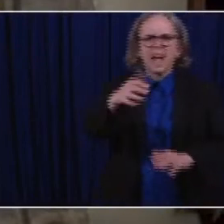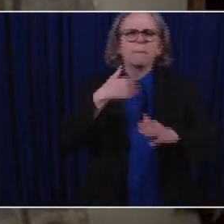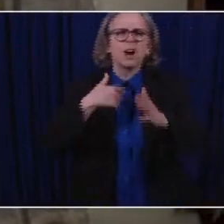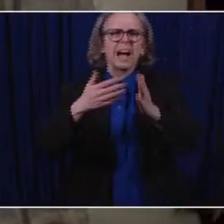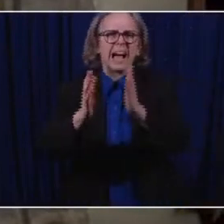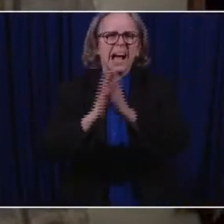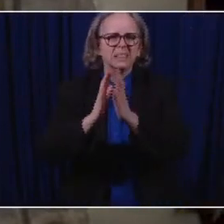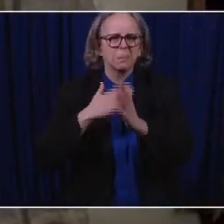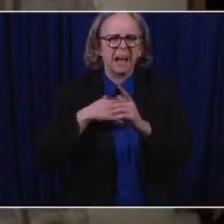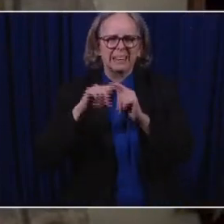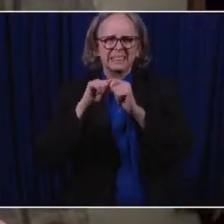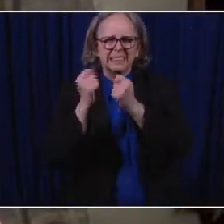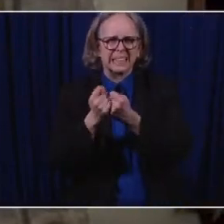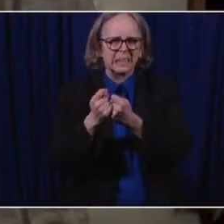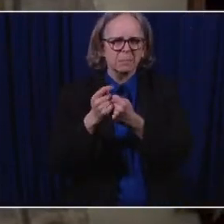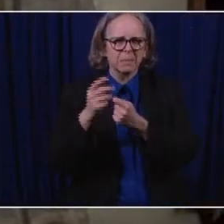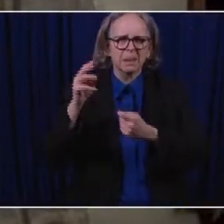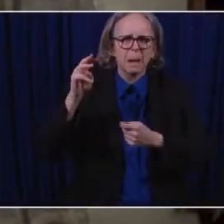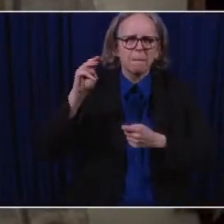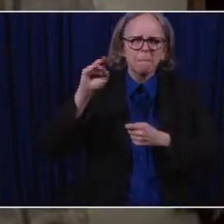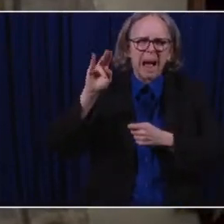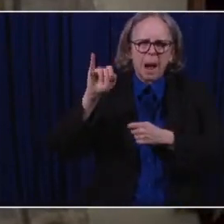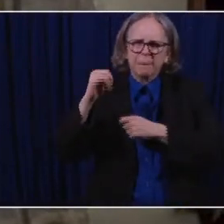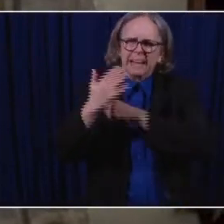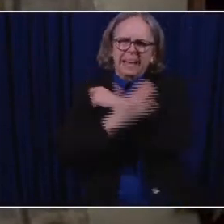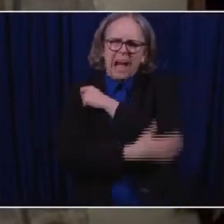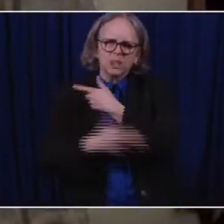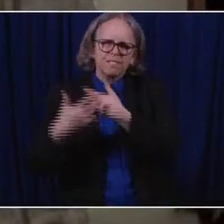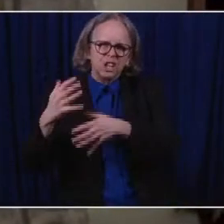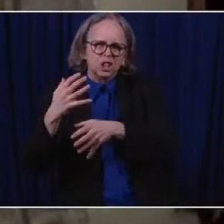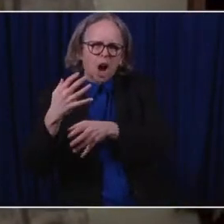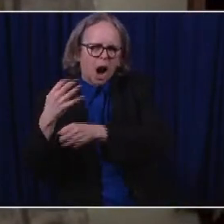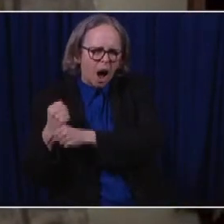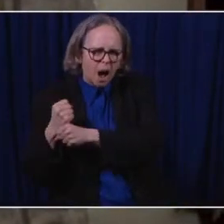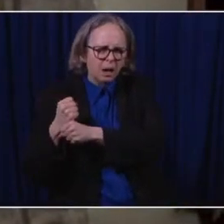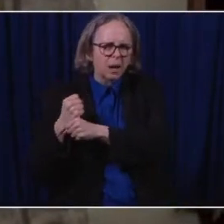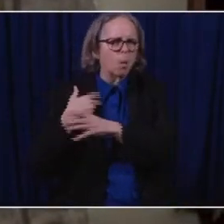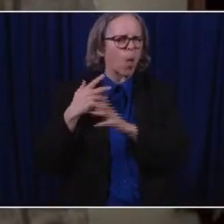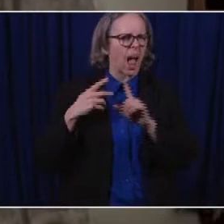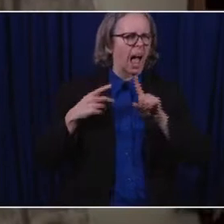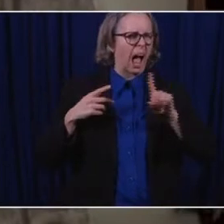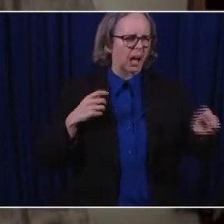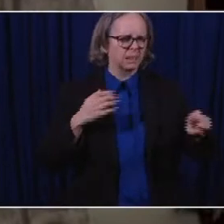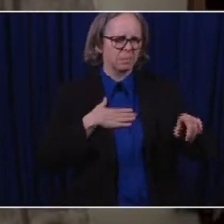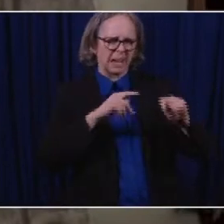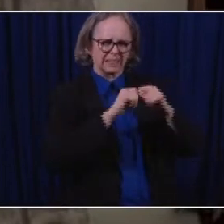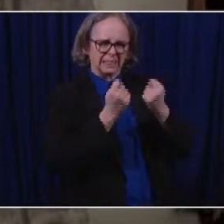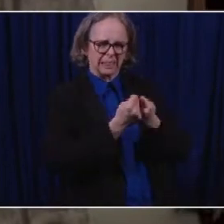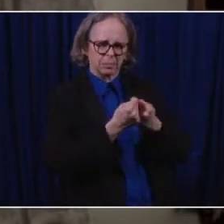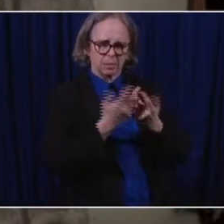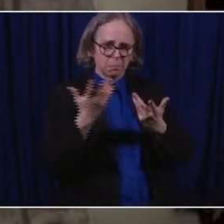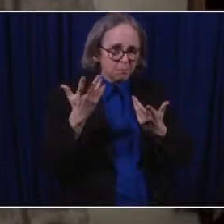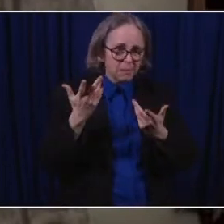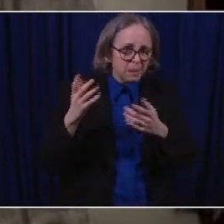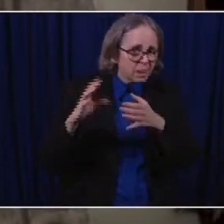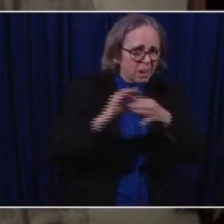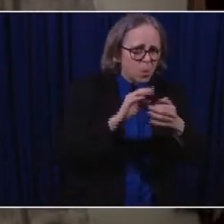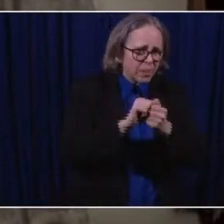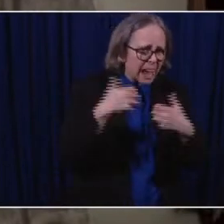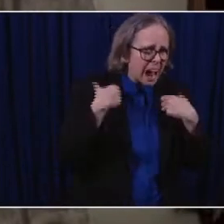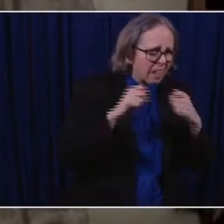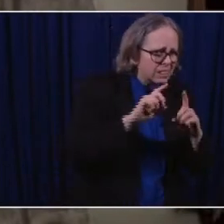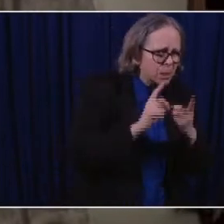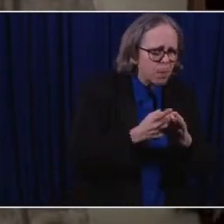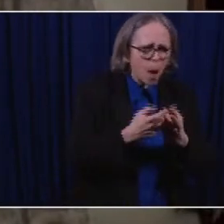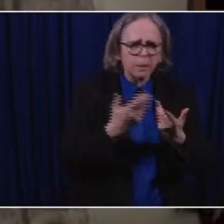what we are giving out to other places in the county, but I don't have the numbers in front of me, so I can't tell you what Miami County